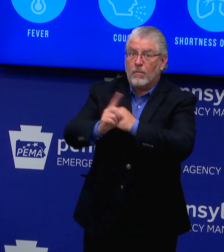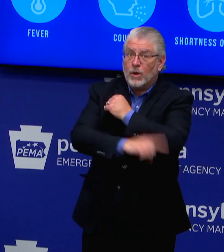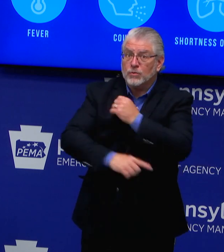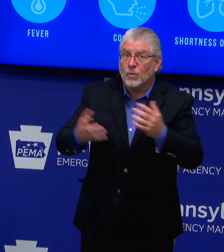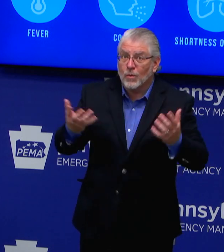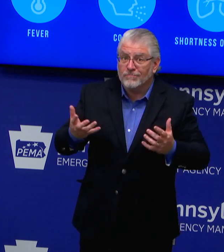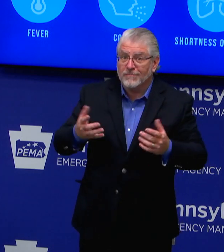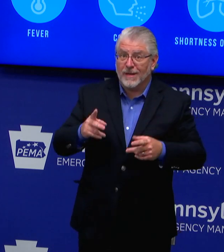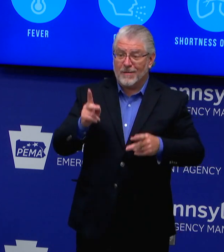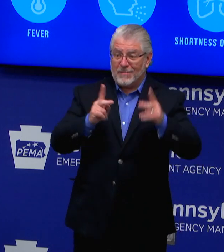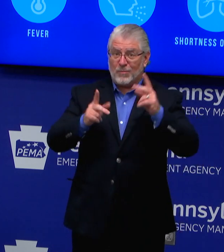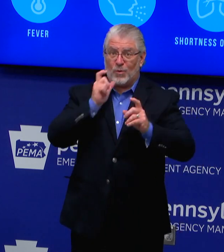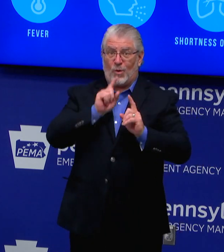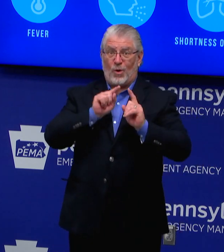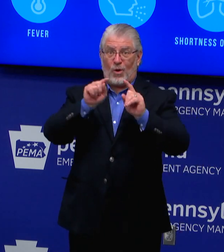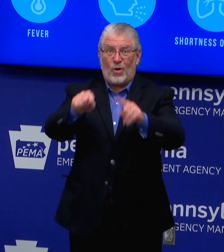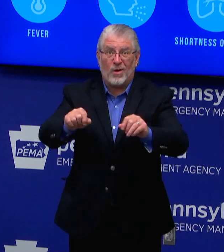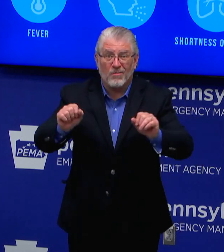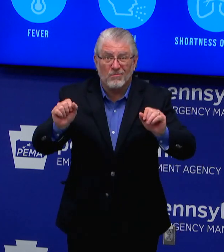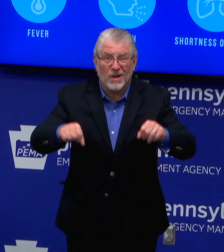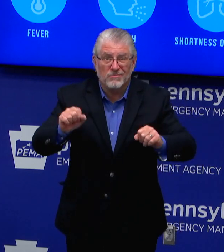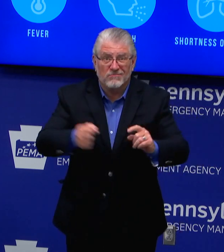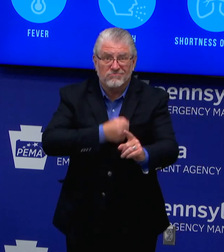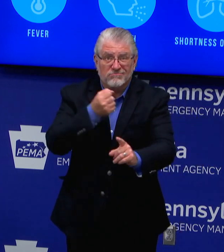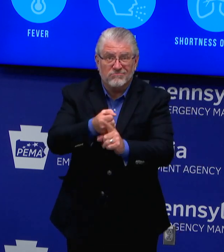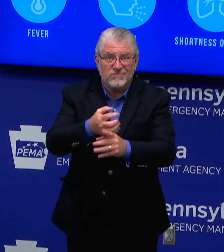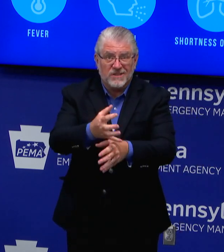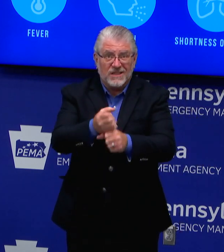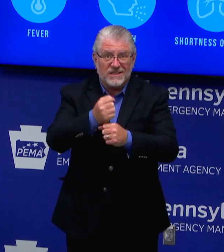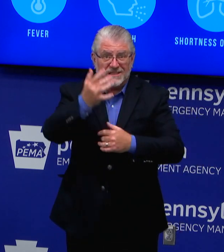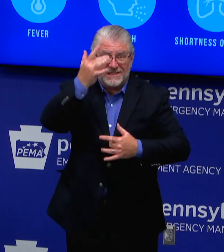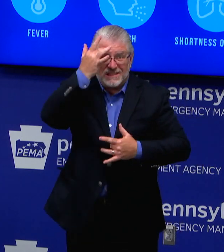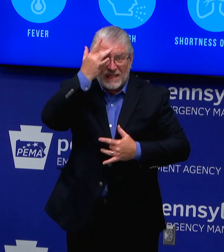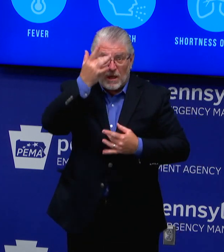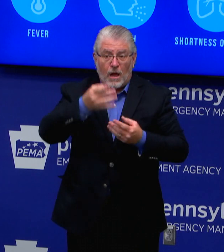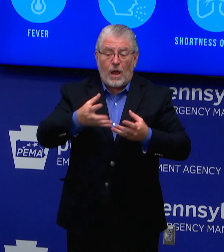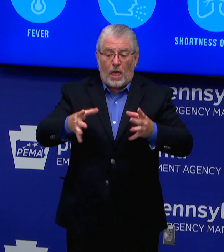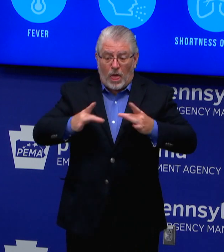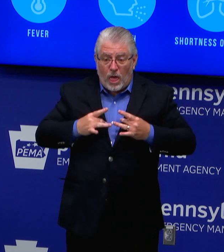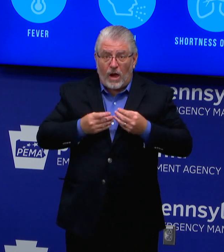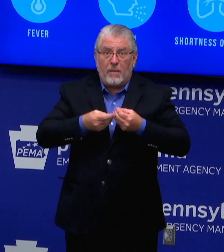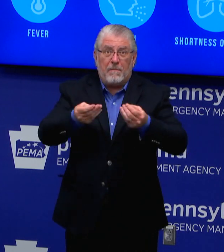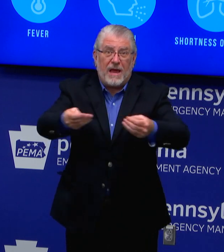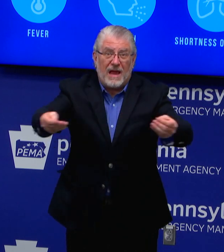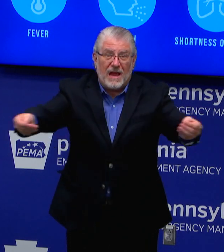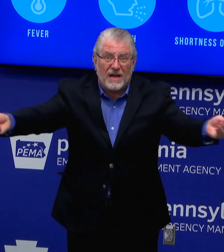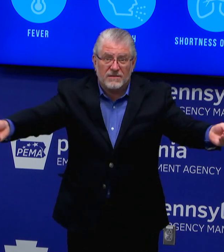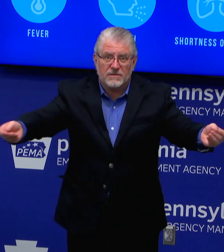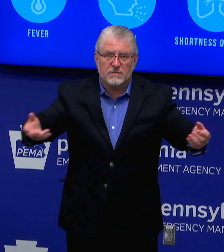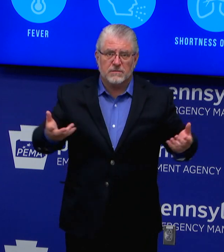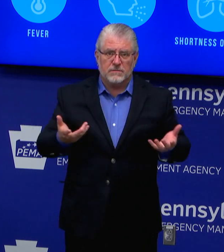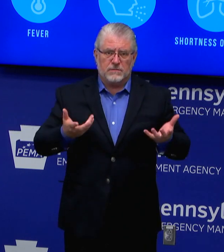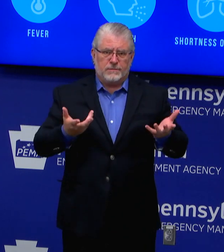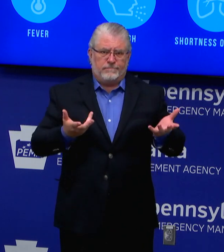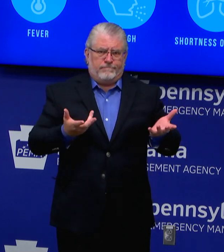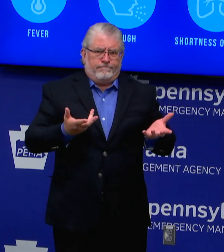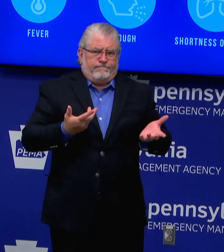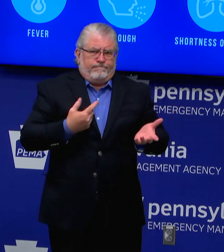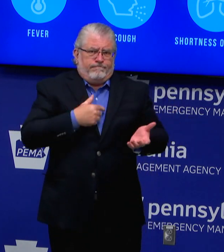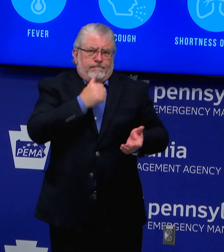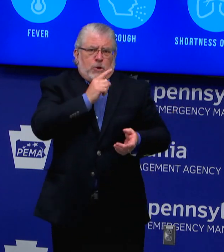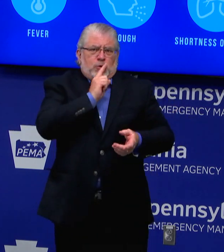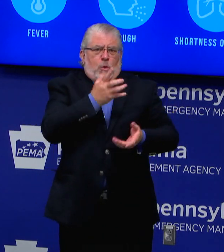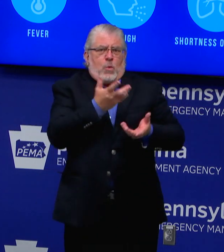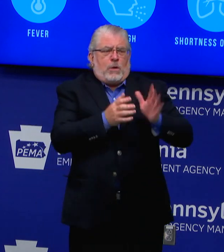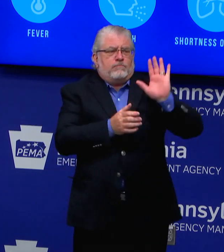risk getting sick. And I'm not sure how gyms are regulated at